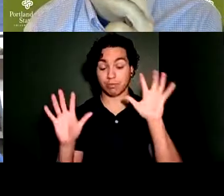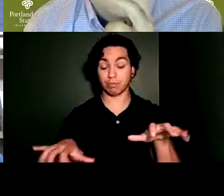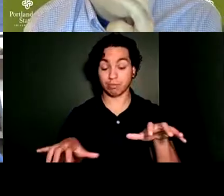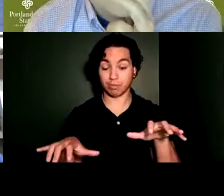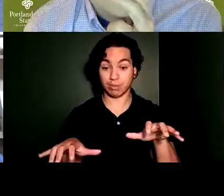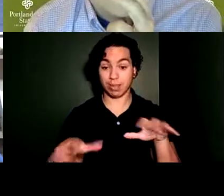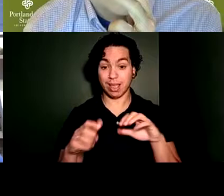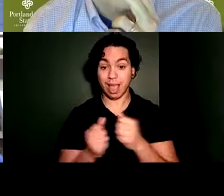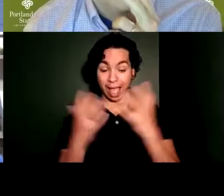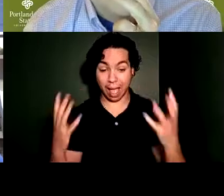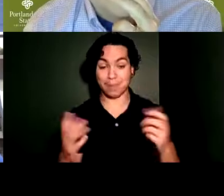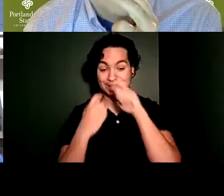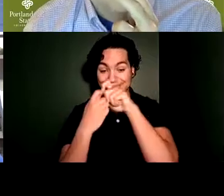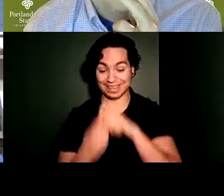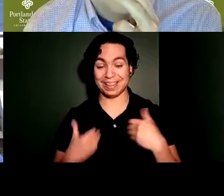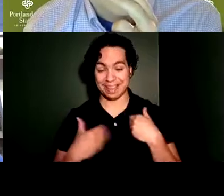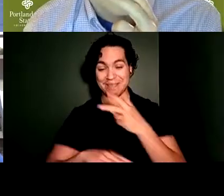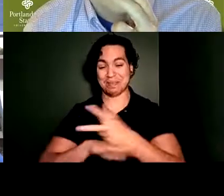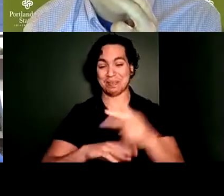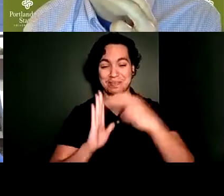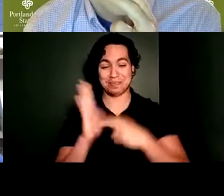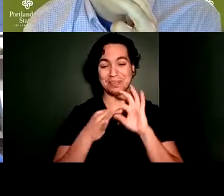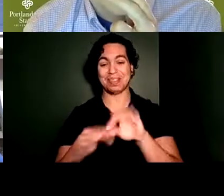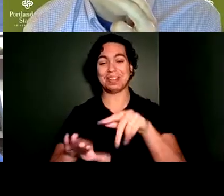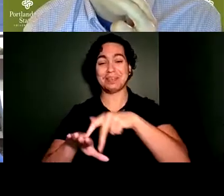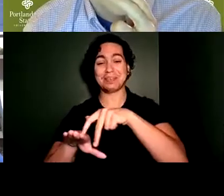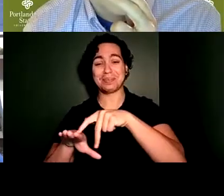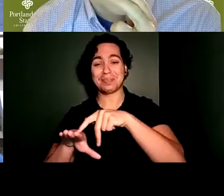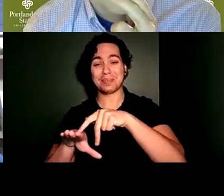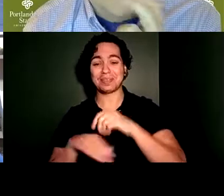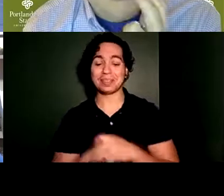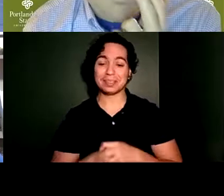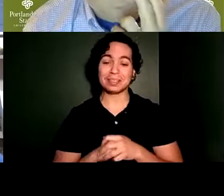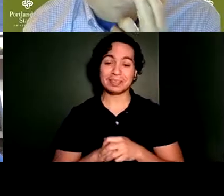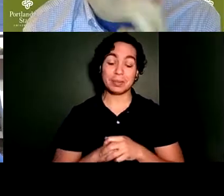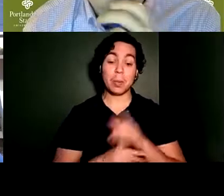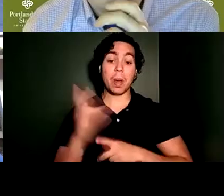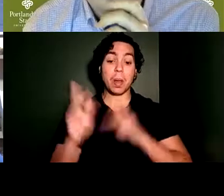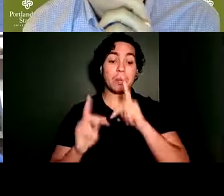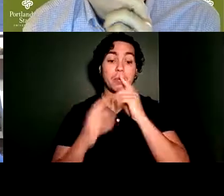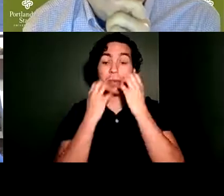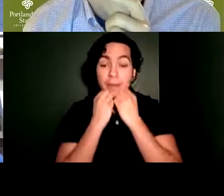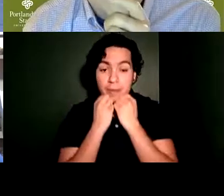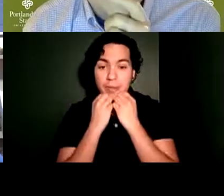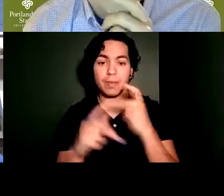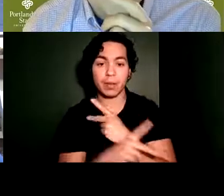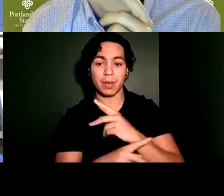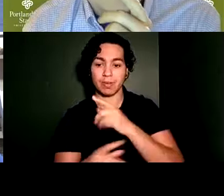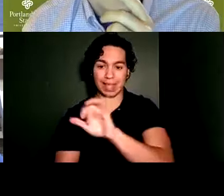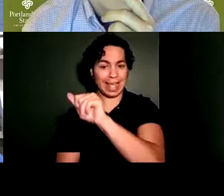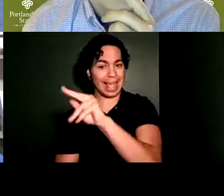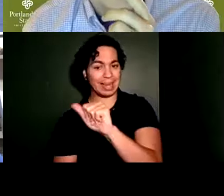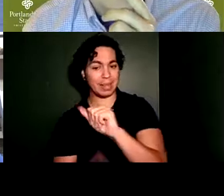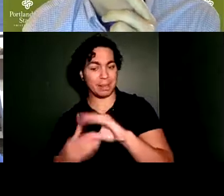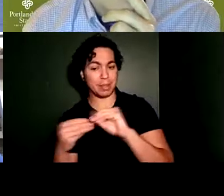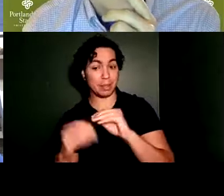which the parking regulations for scooters are really enumerated. But I think what people really care about is, are they blocking access, to Anna's point, right?